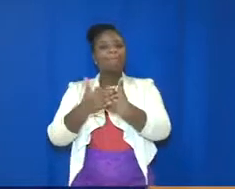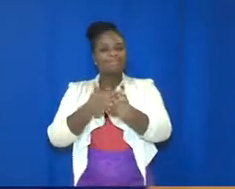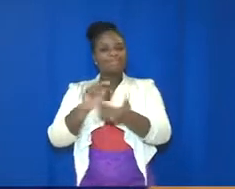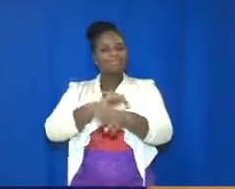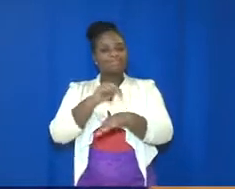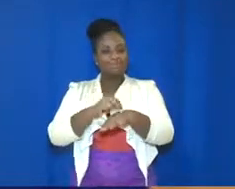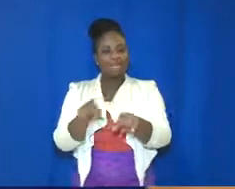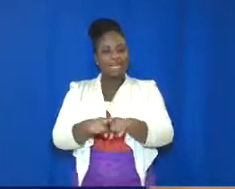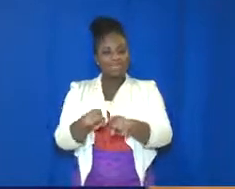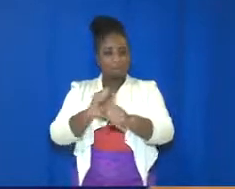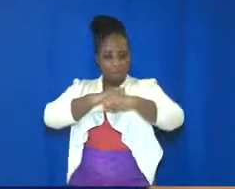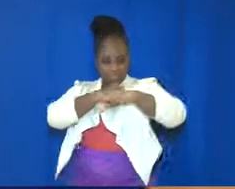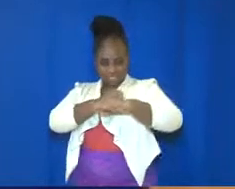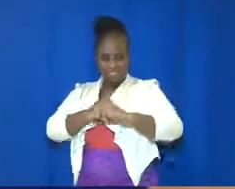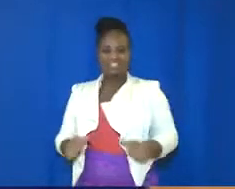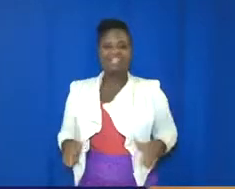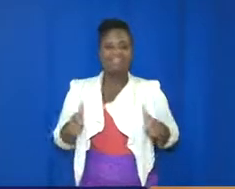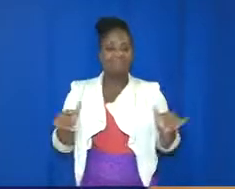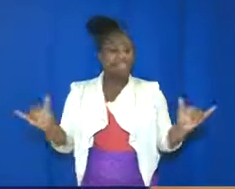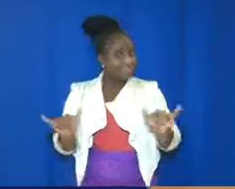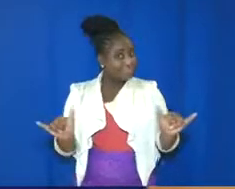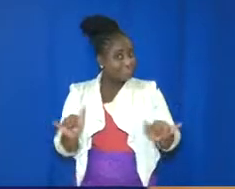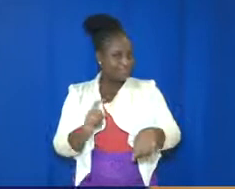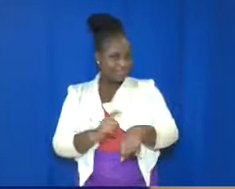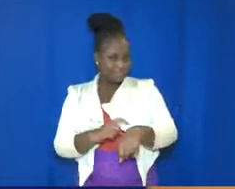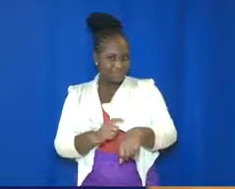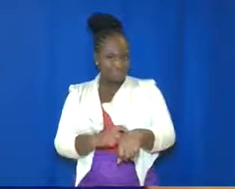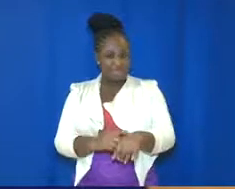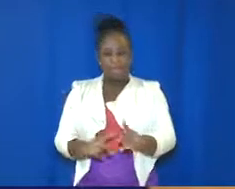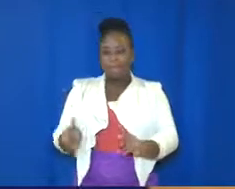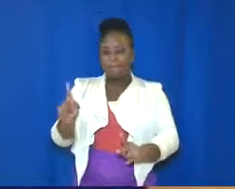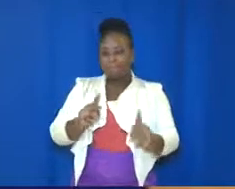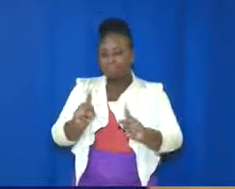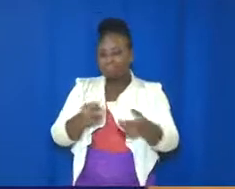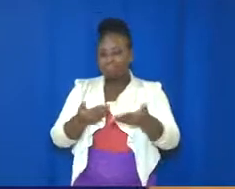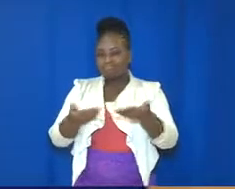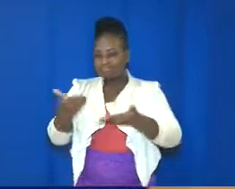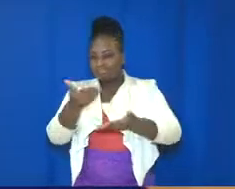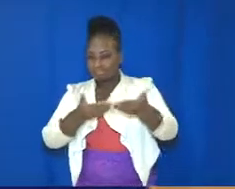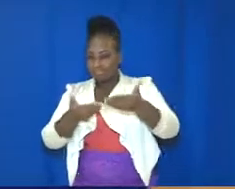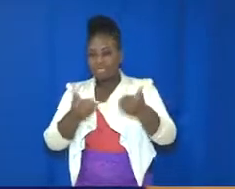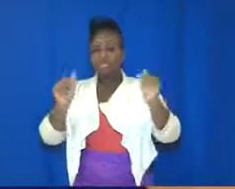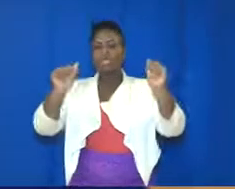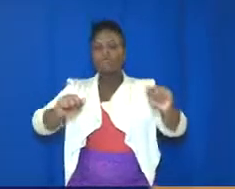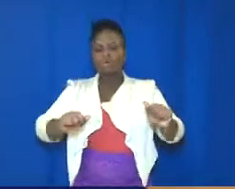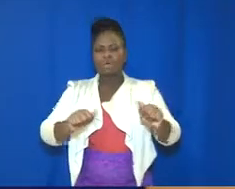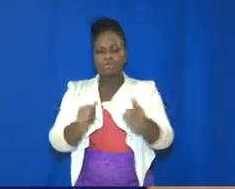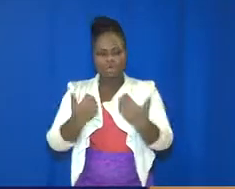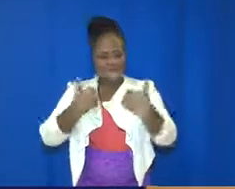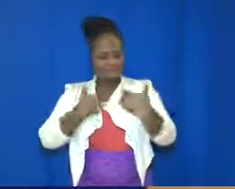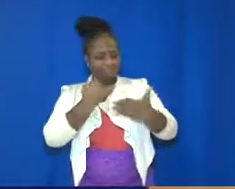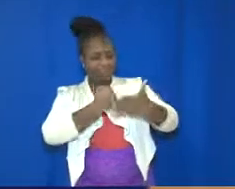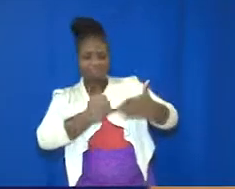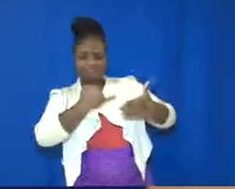normal whilst protecting lives at the same time. Soon those engagements will enable us to